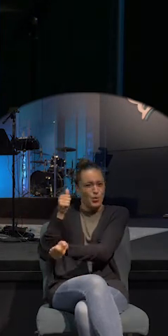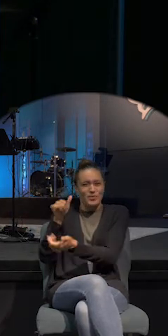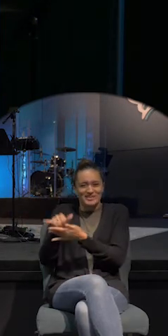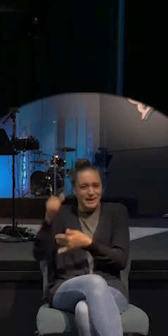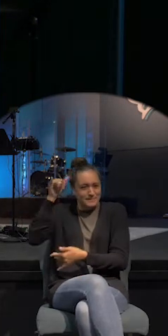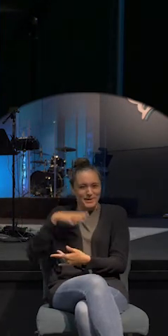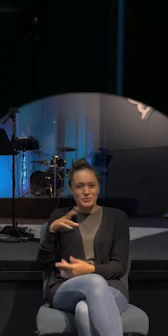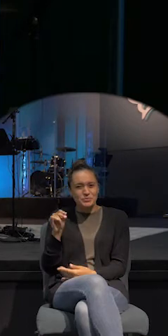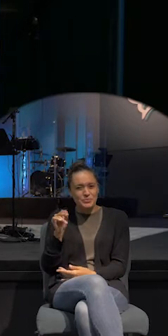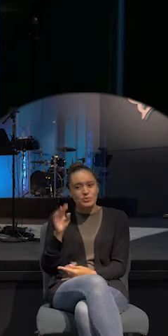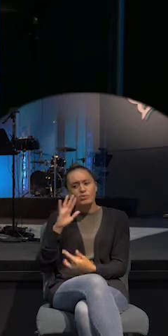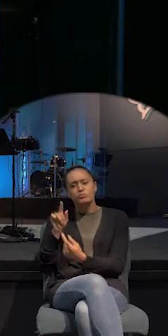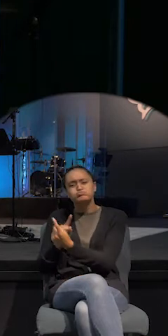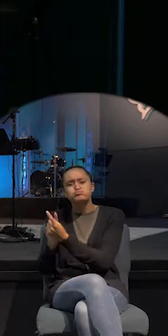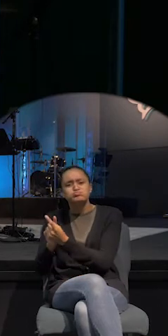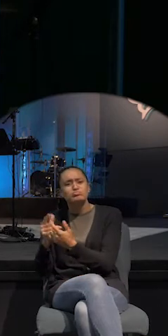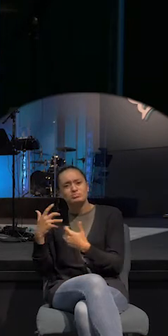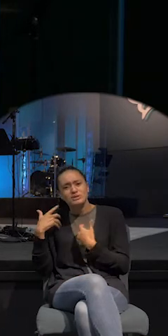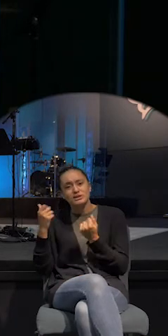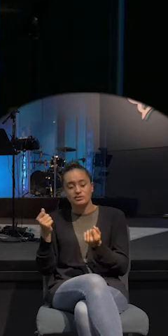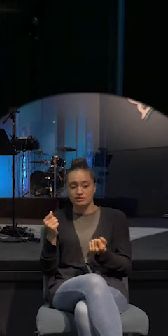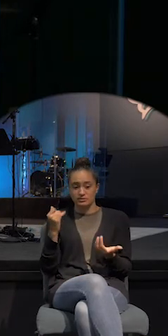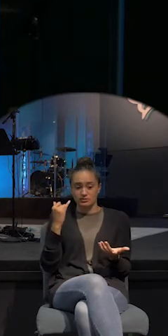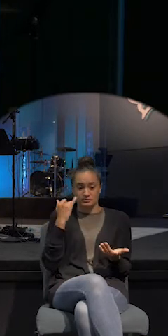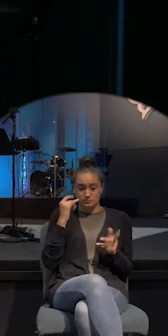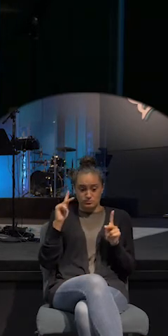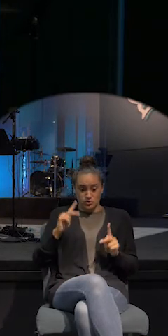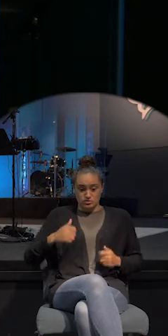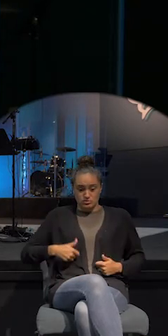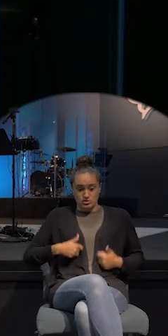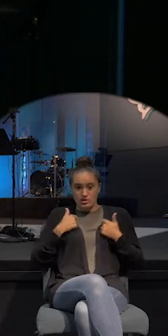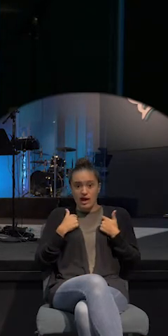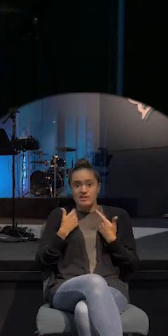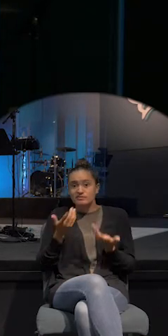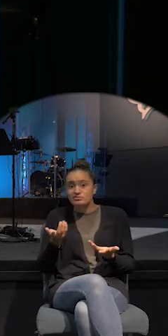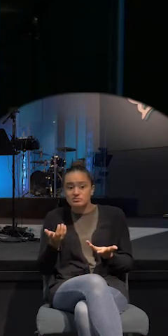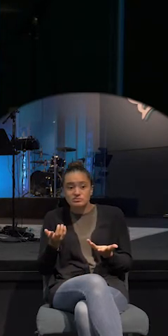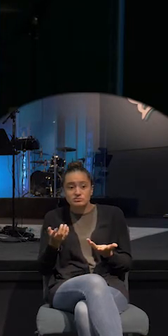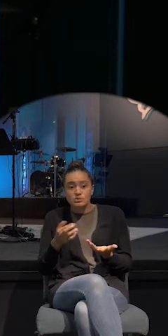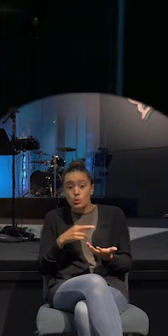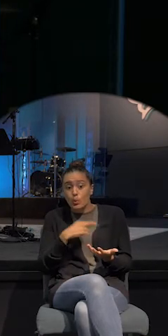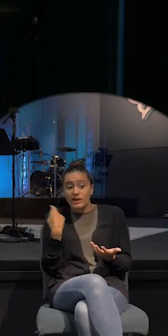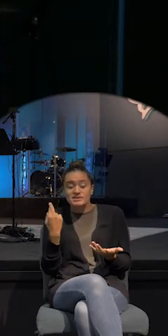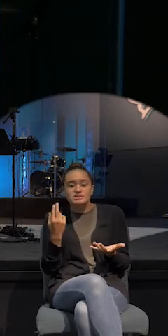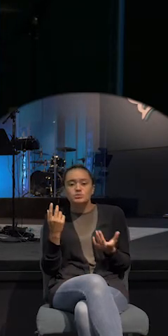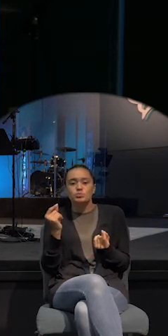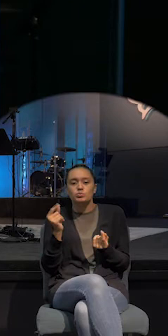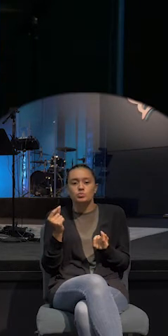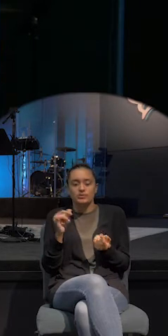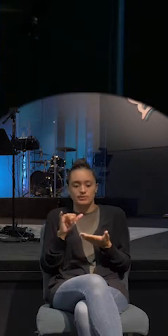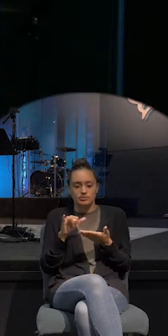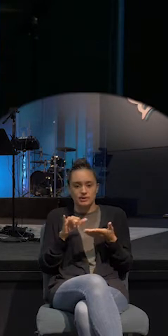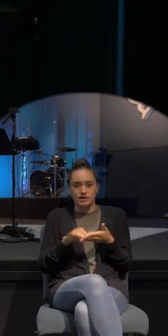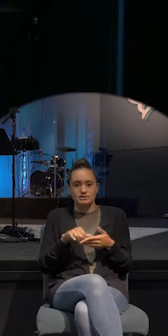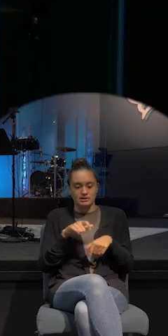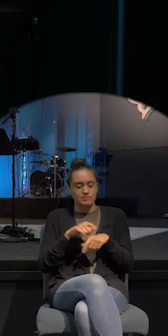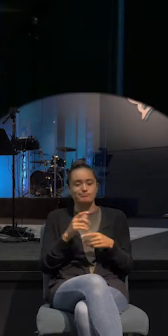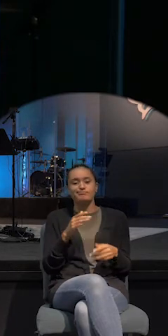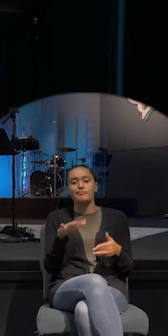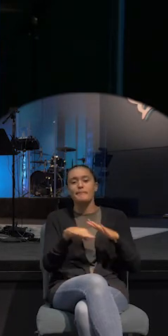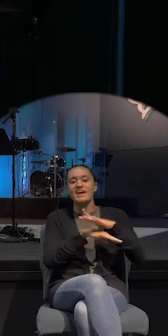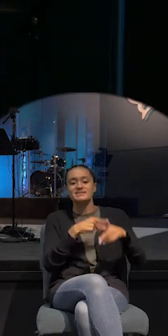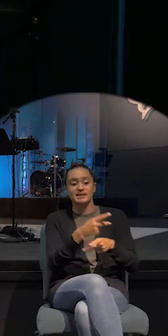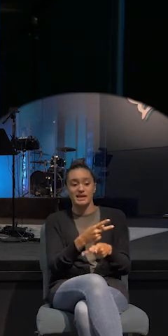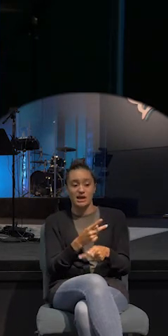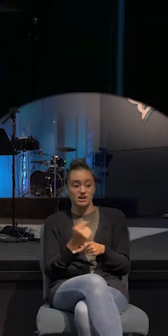unless a person's life was in the balance, the most you could do was basic care. Doing anything more